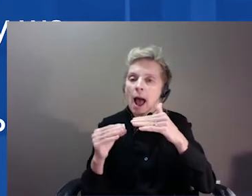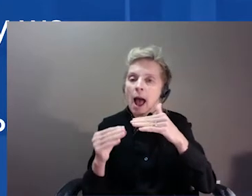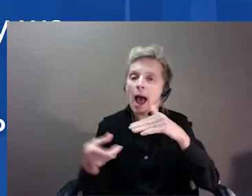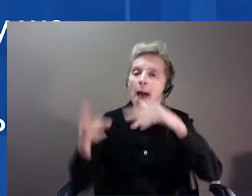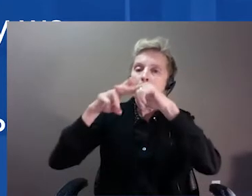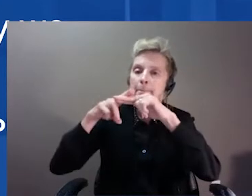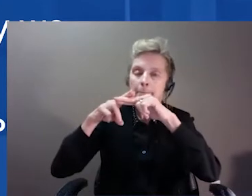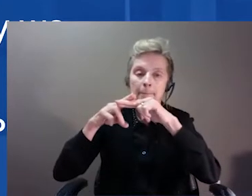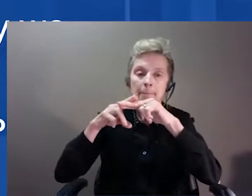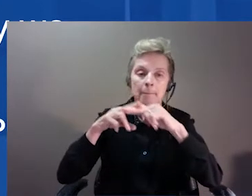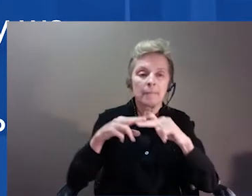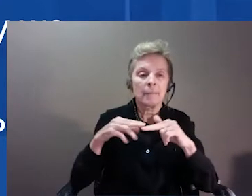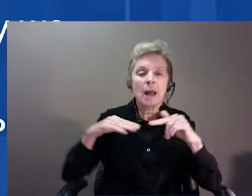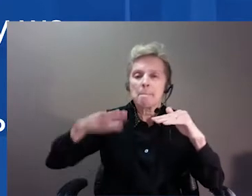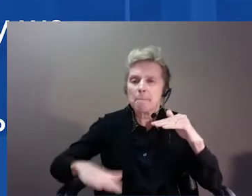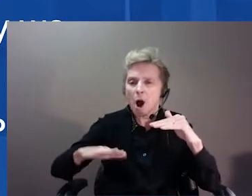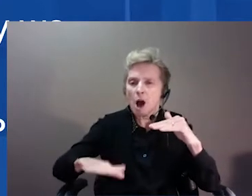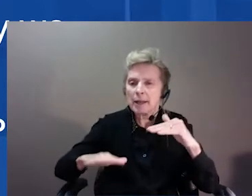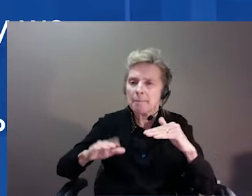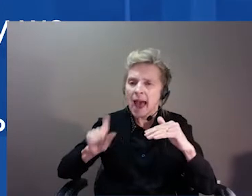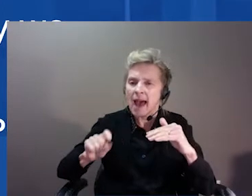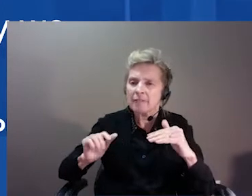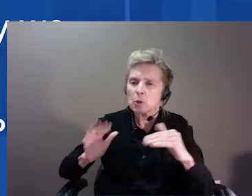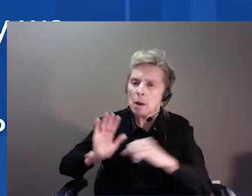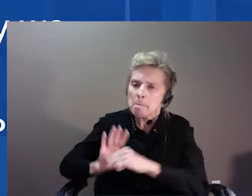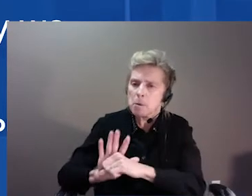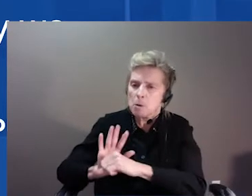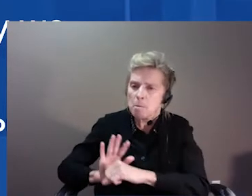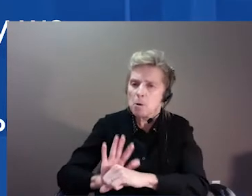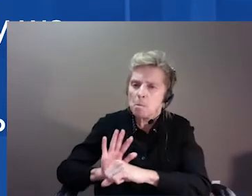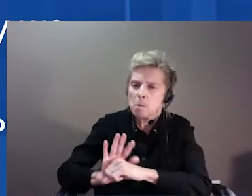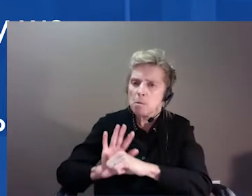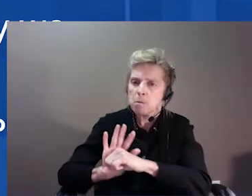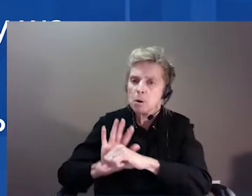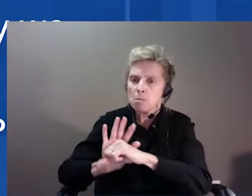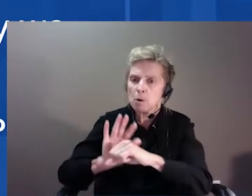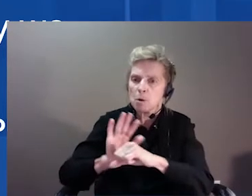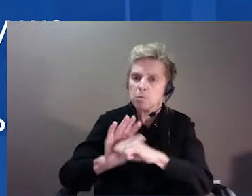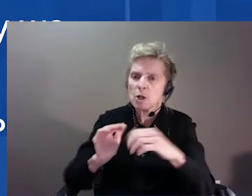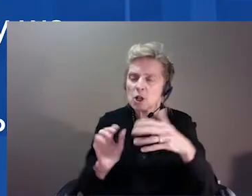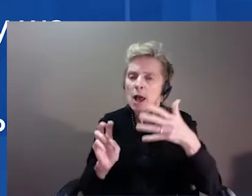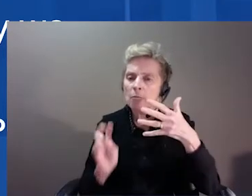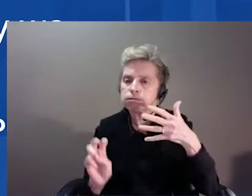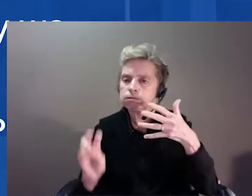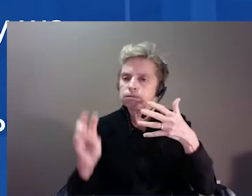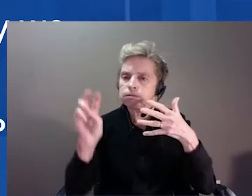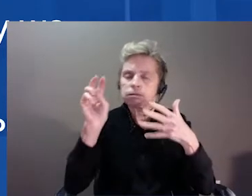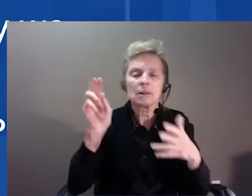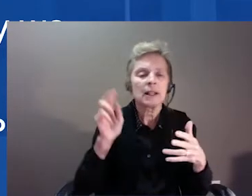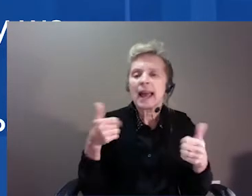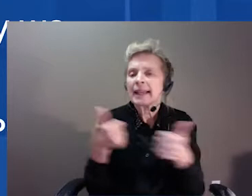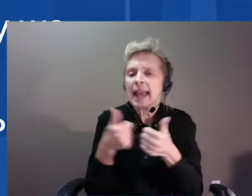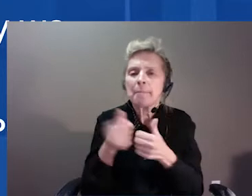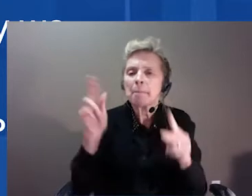bottom because you're always going to catch the mid people. It's just a game. People will fall through the cracks and there are fewer people